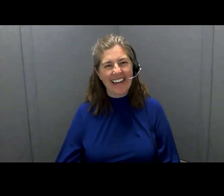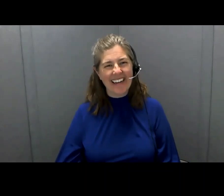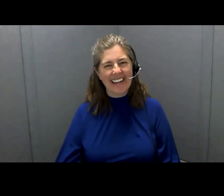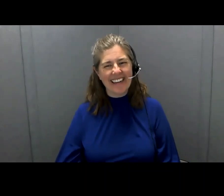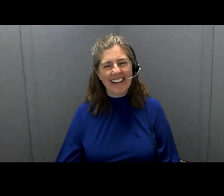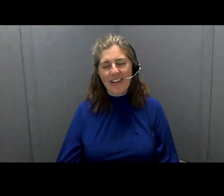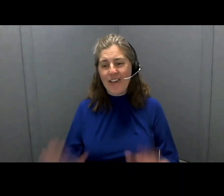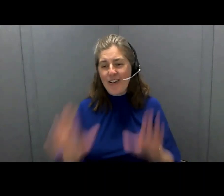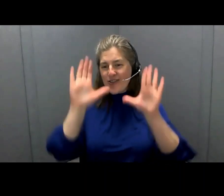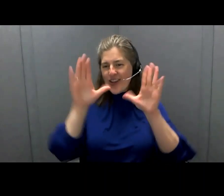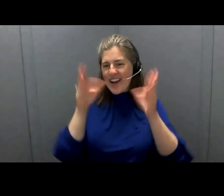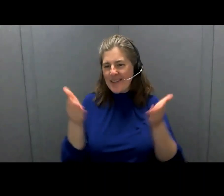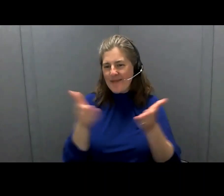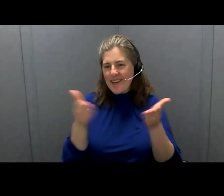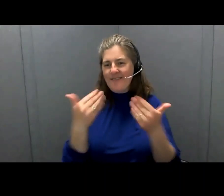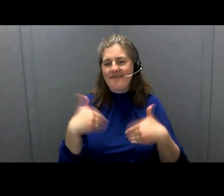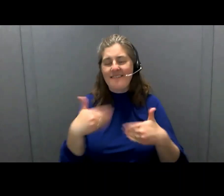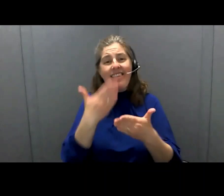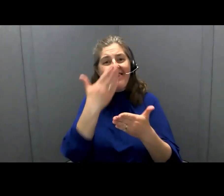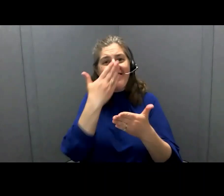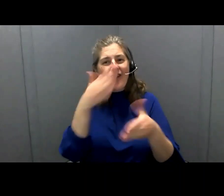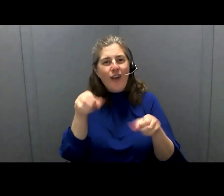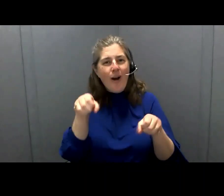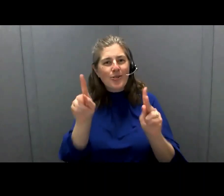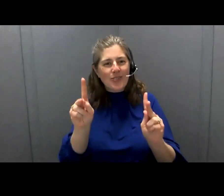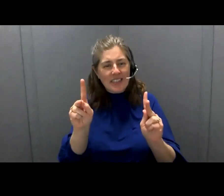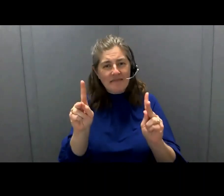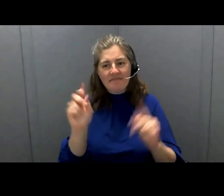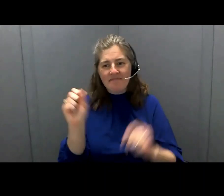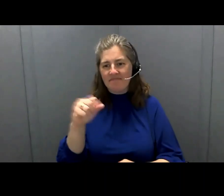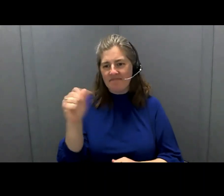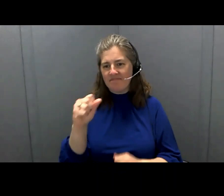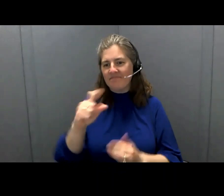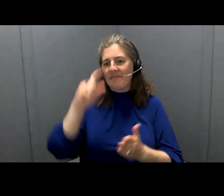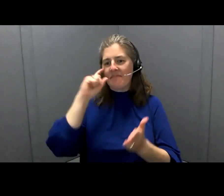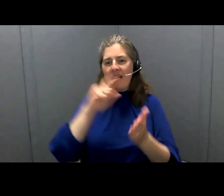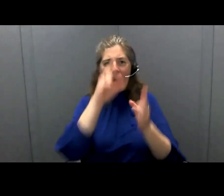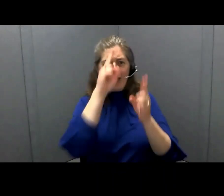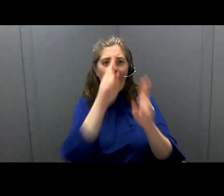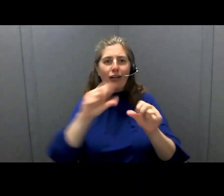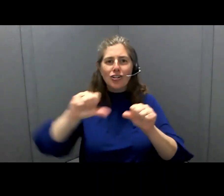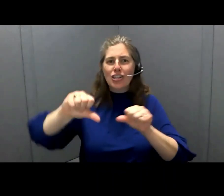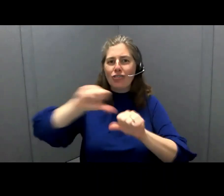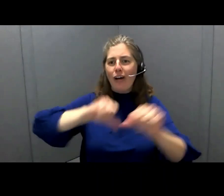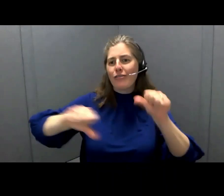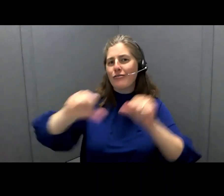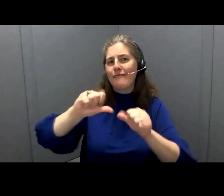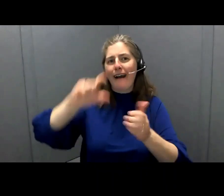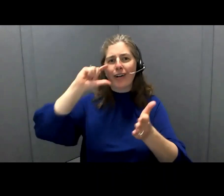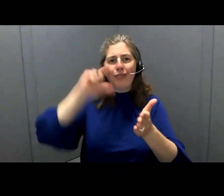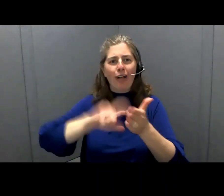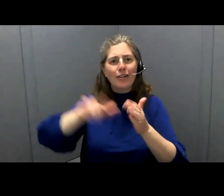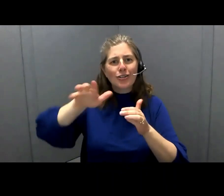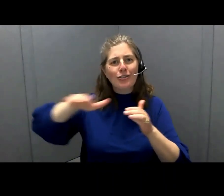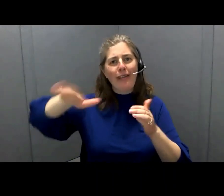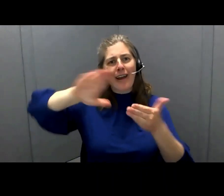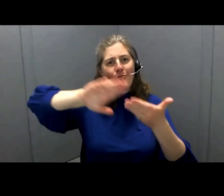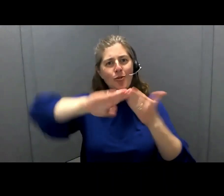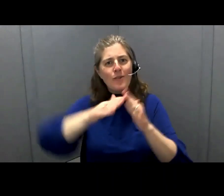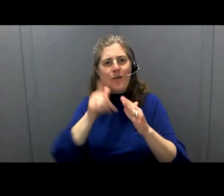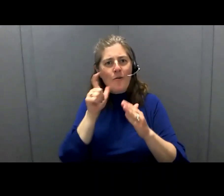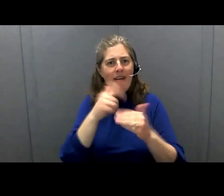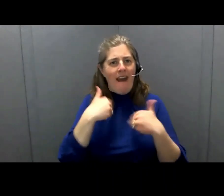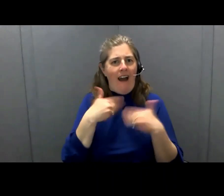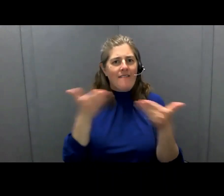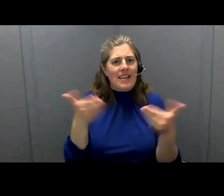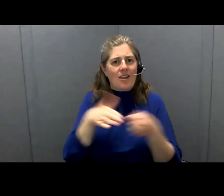great to be here. Thanks again for the opportunity. Yeah, just acknowledge each other, acknowledge the community that we have